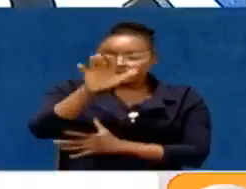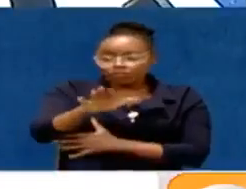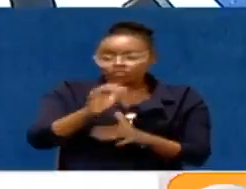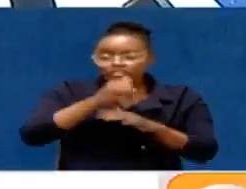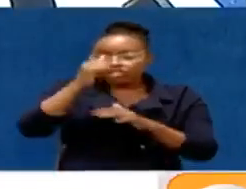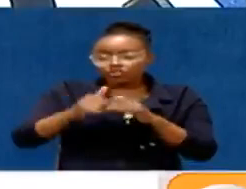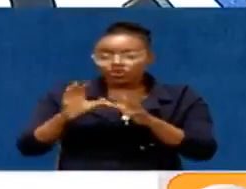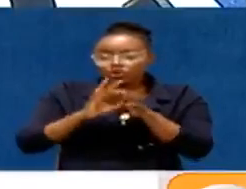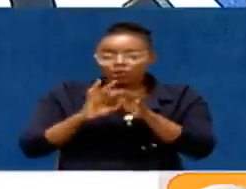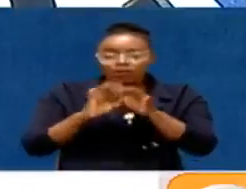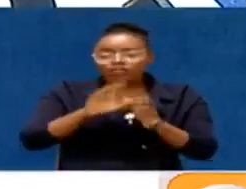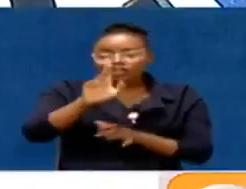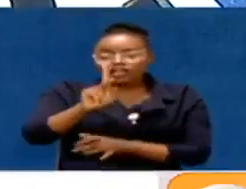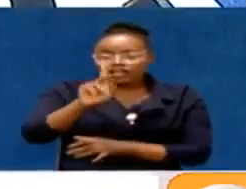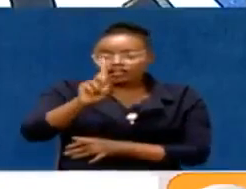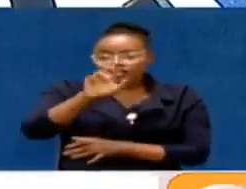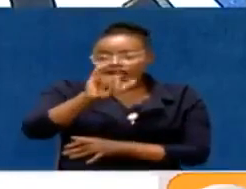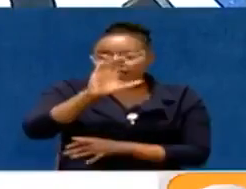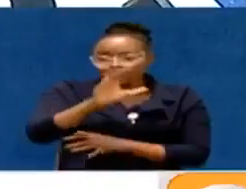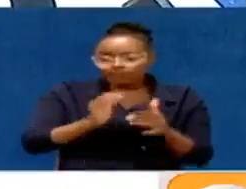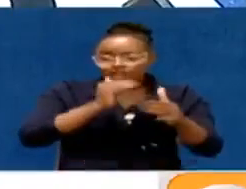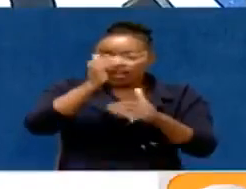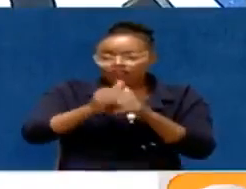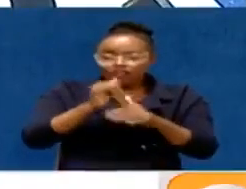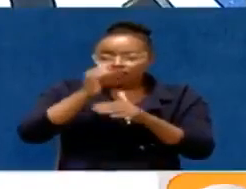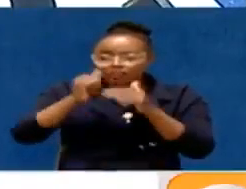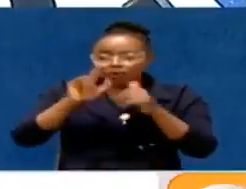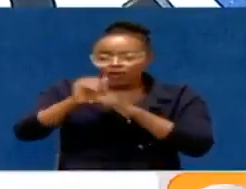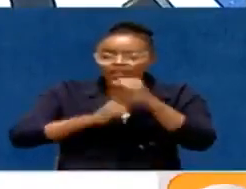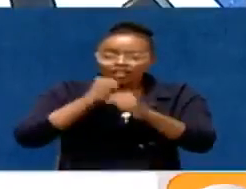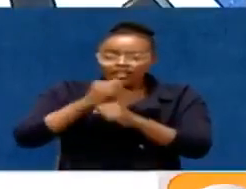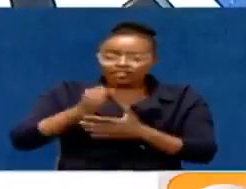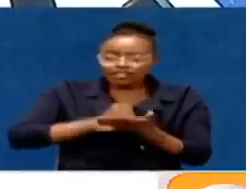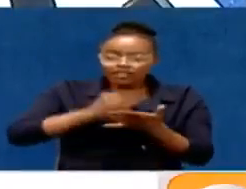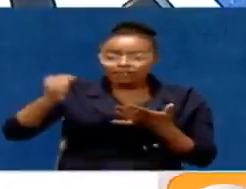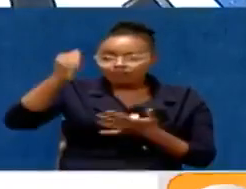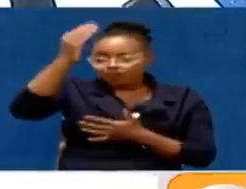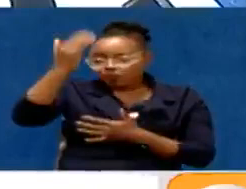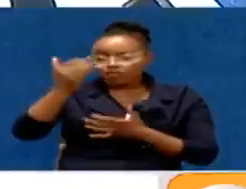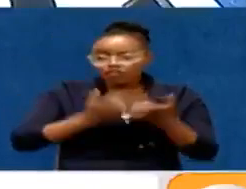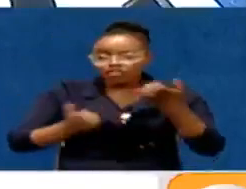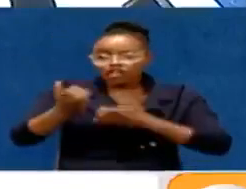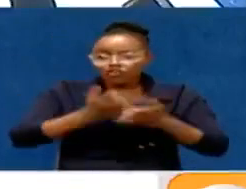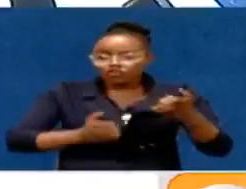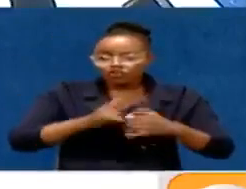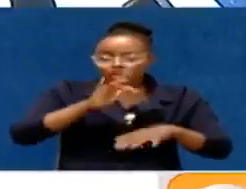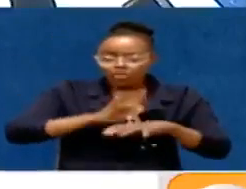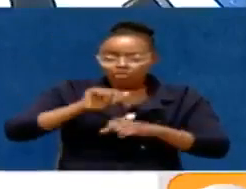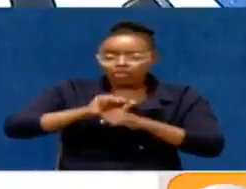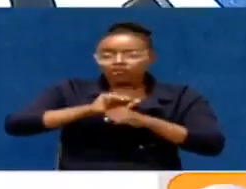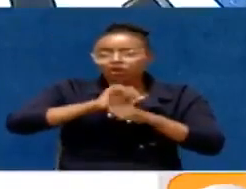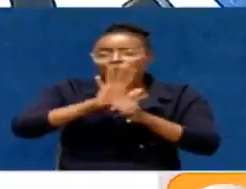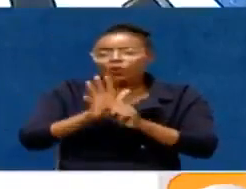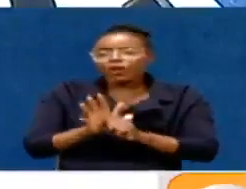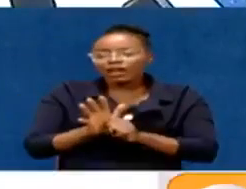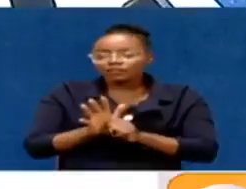Deposit Insurance Corporation, KDIC, after the expiry of the one-year suspension due to the economic knocks of the